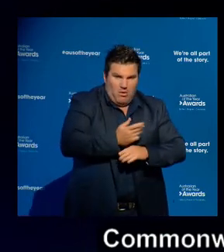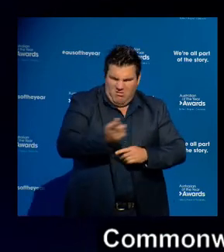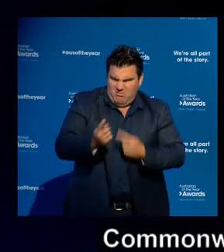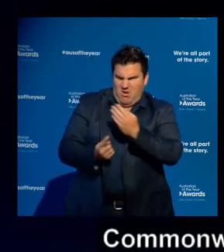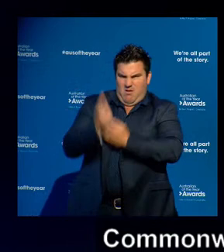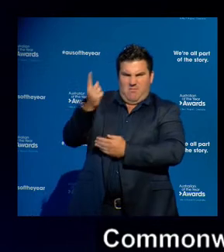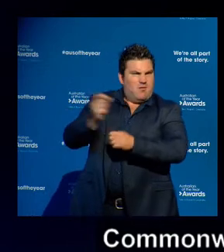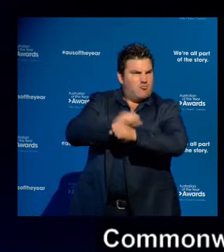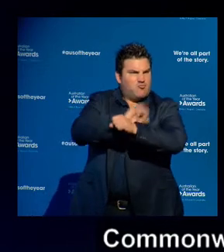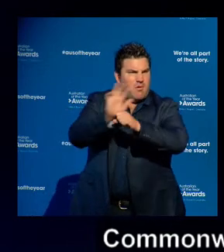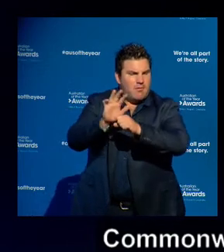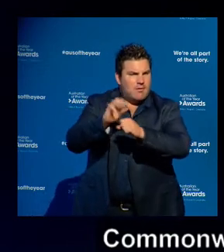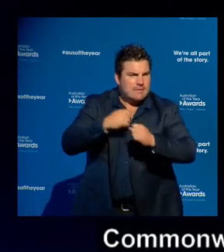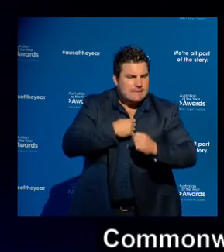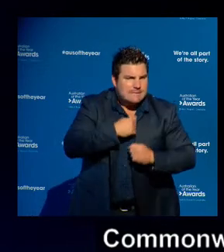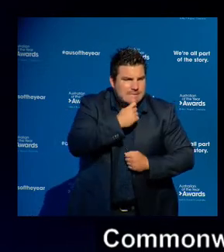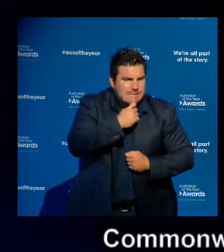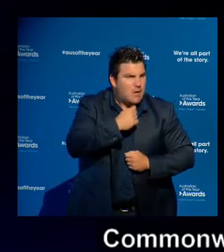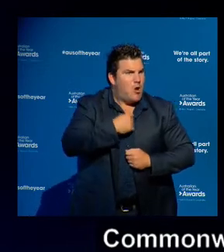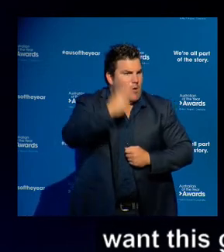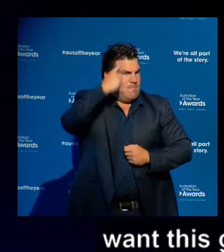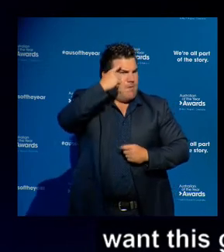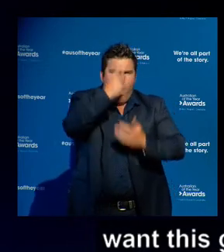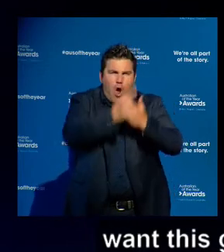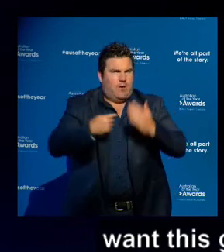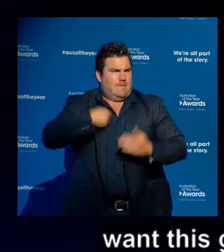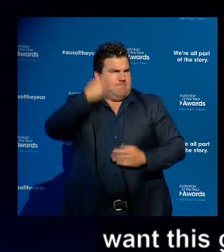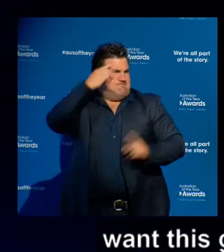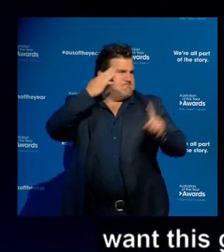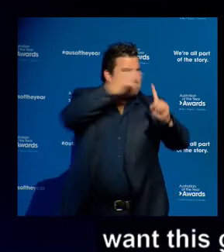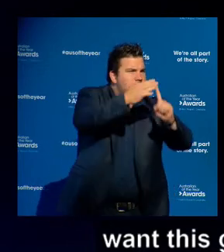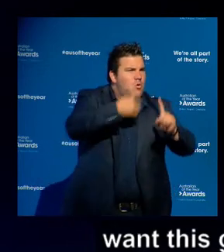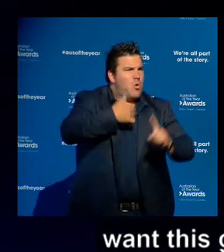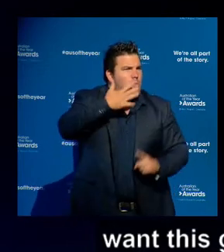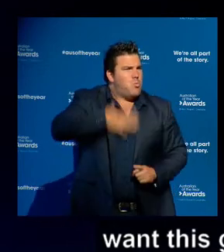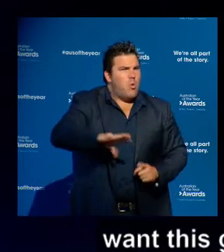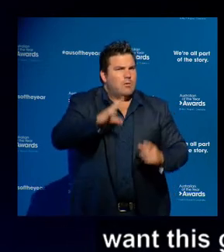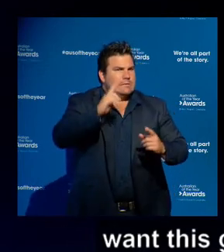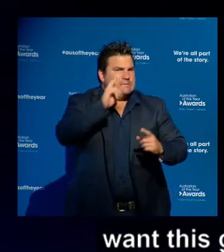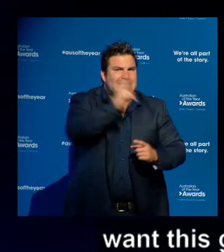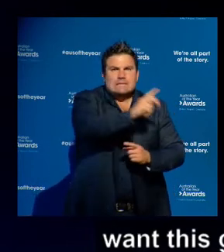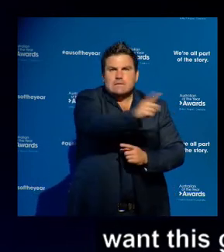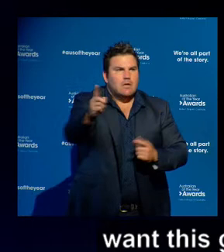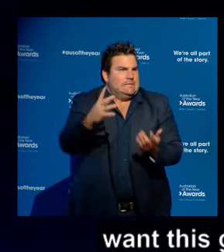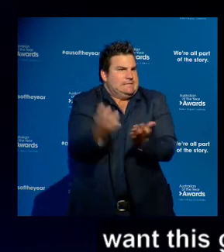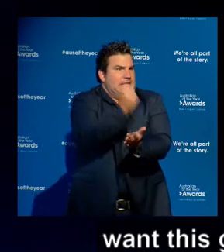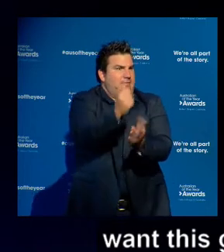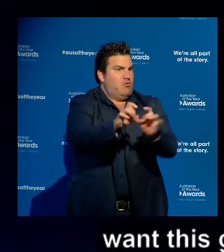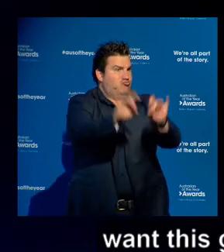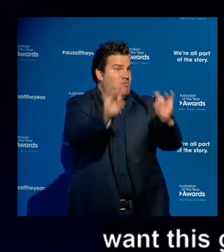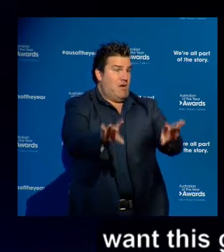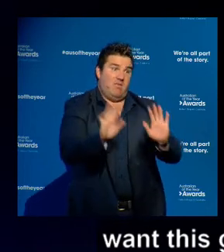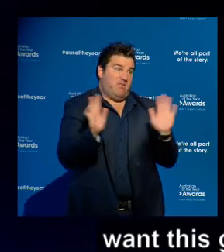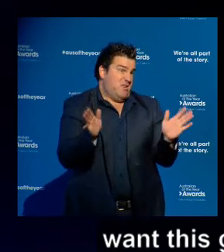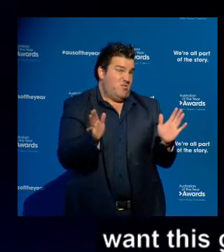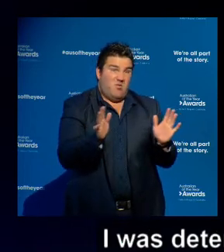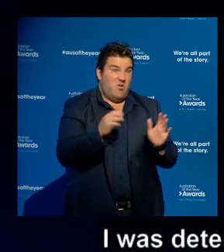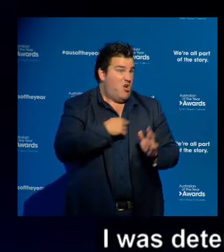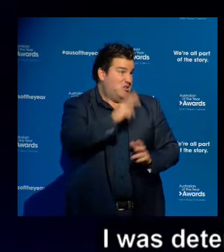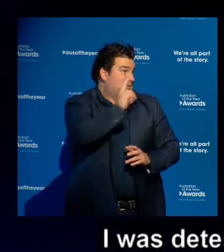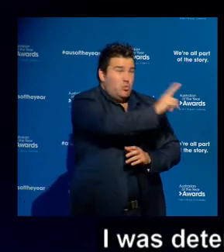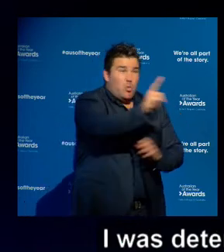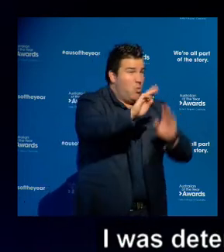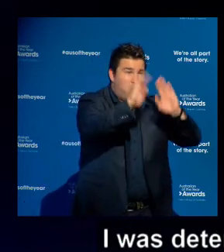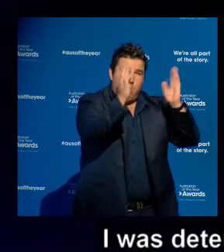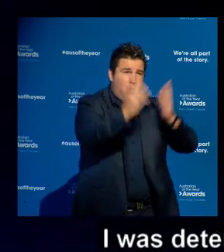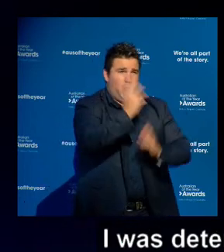determined to save the Australian people from what we saw in the rest of the world, and it's